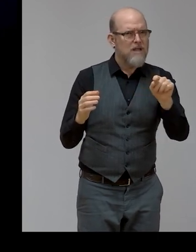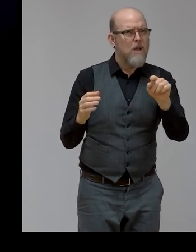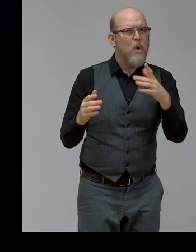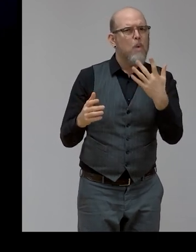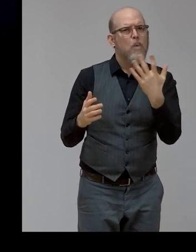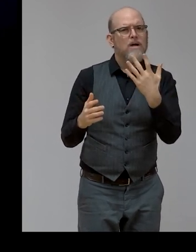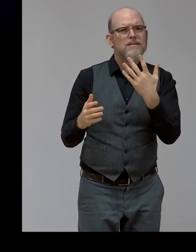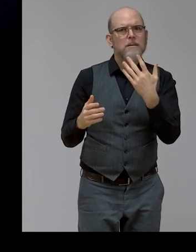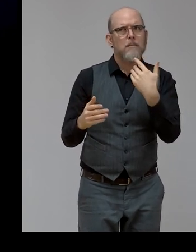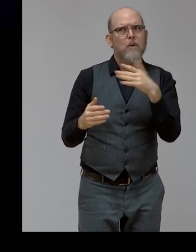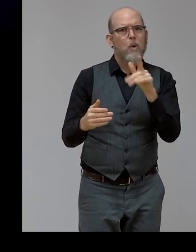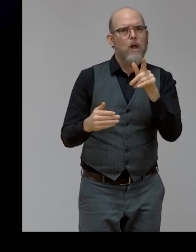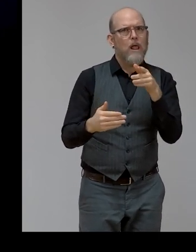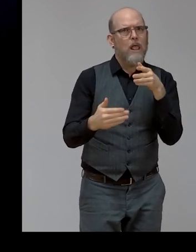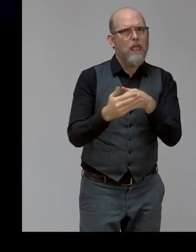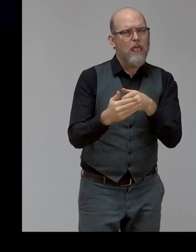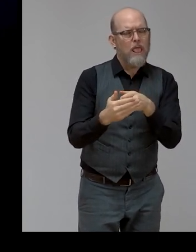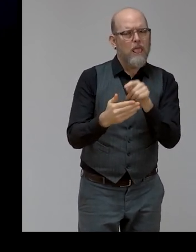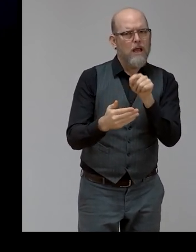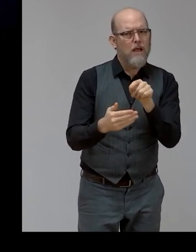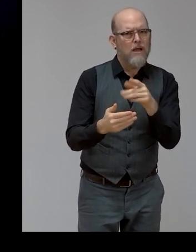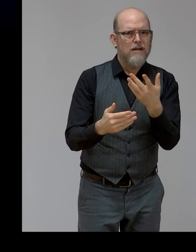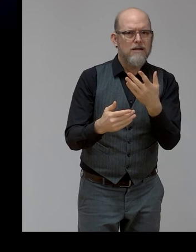Was it to get the commitment of the families to